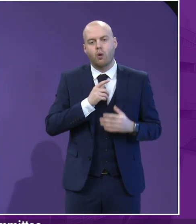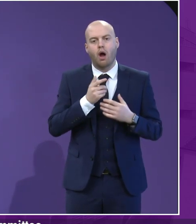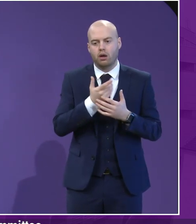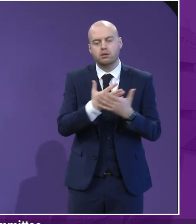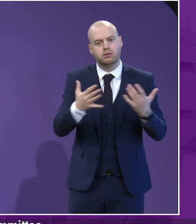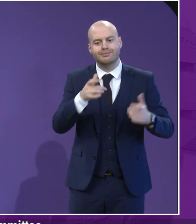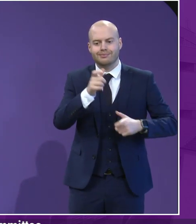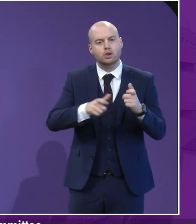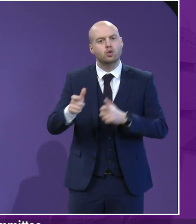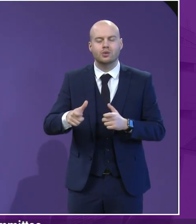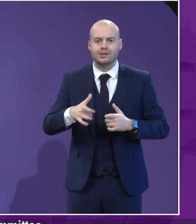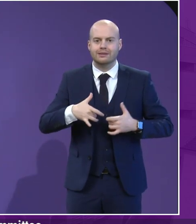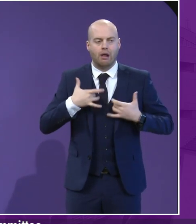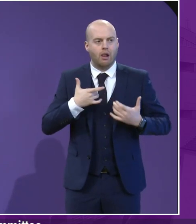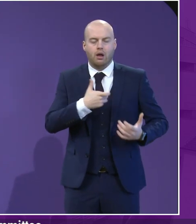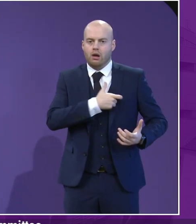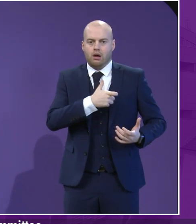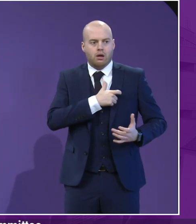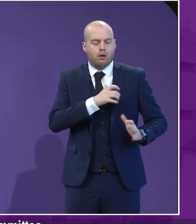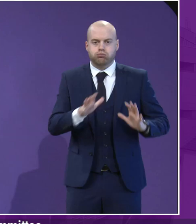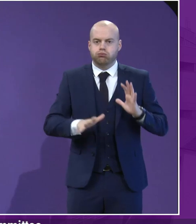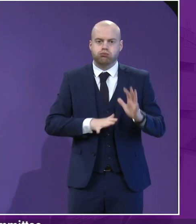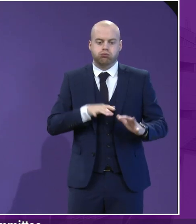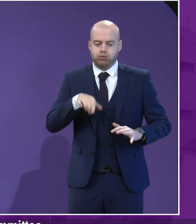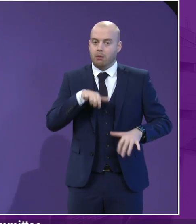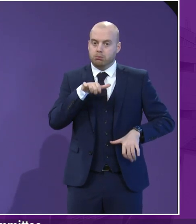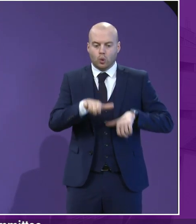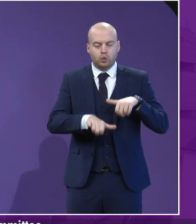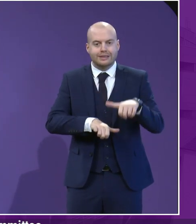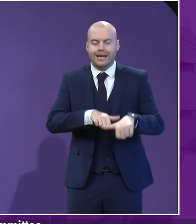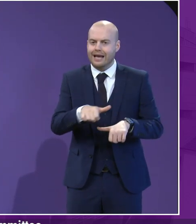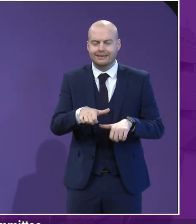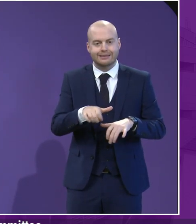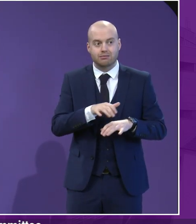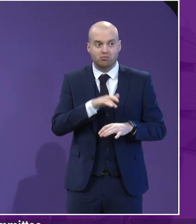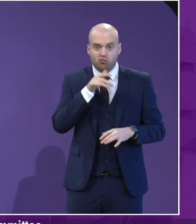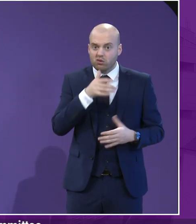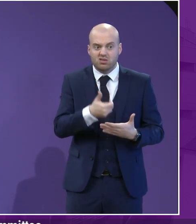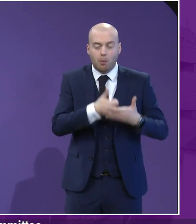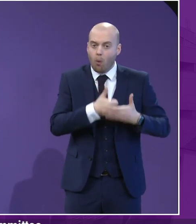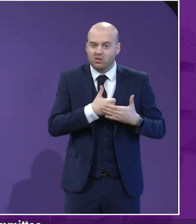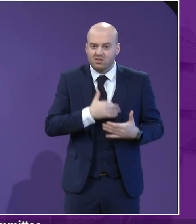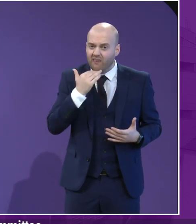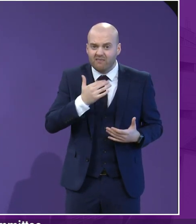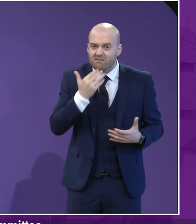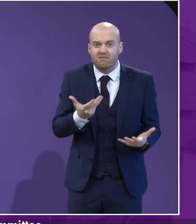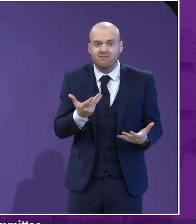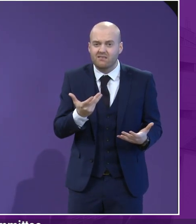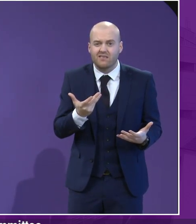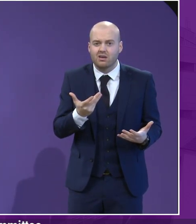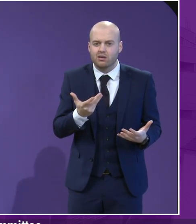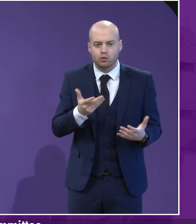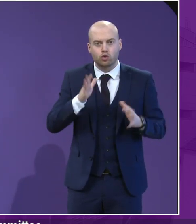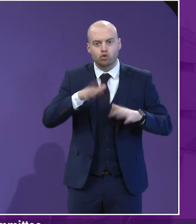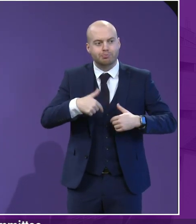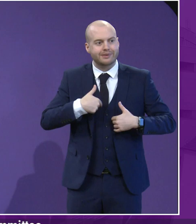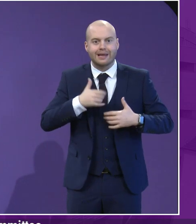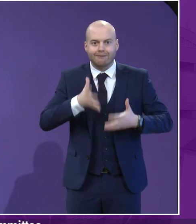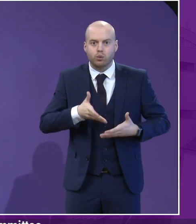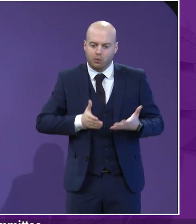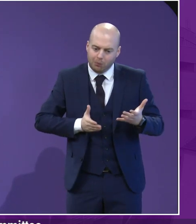submit evidence for a good cause, and then you're not told until after the deadline whether or not that's accepted. So you're